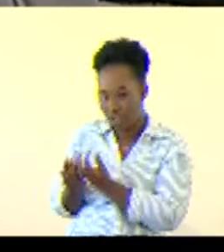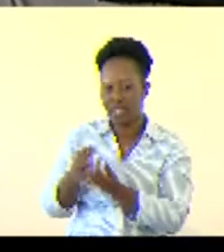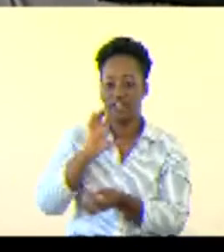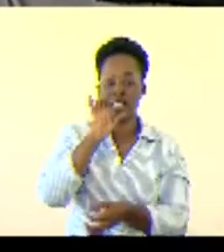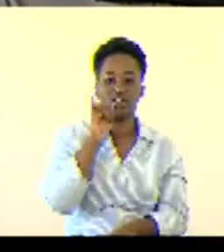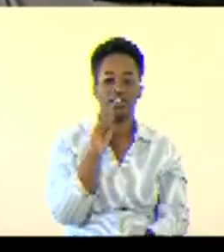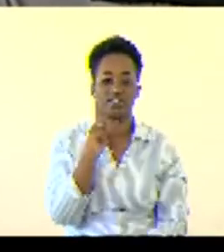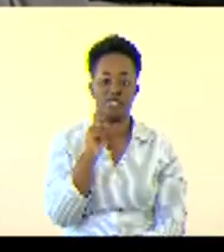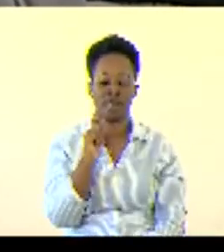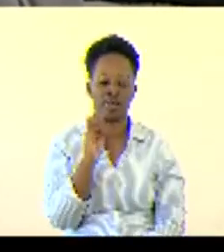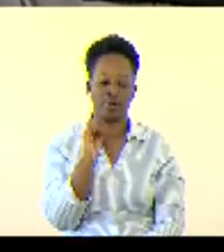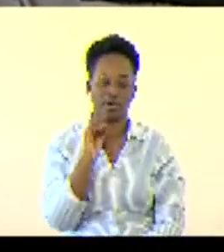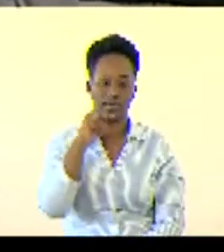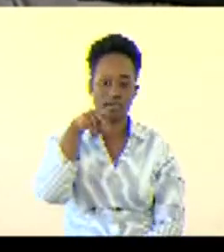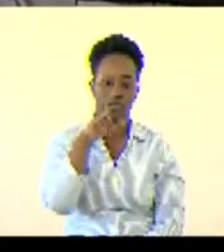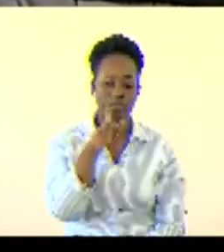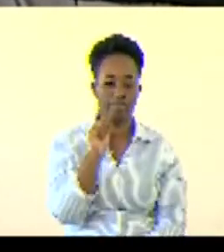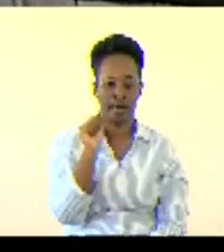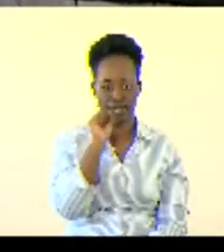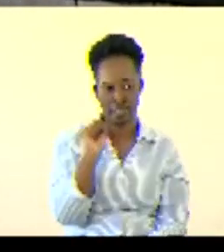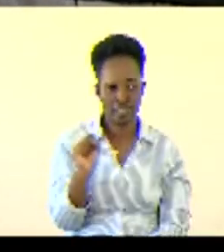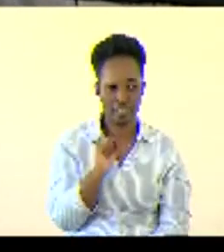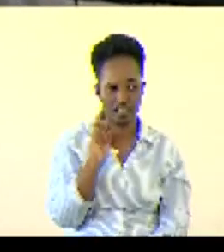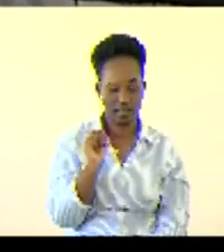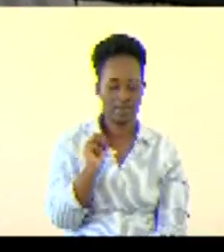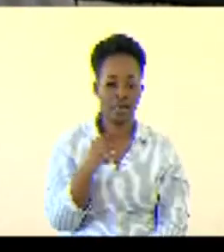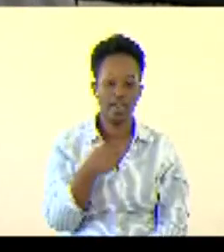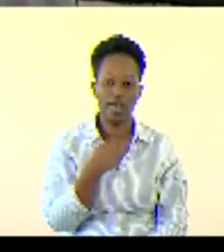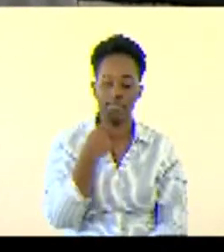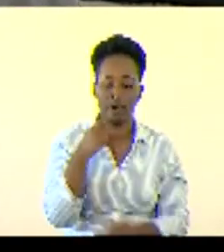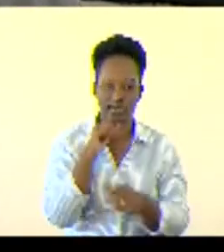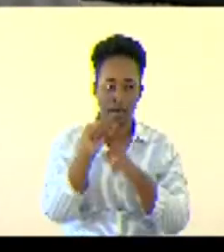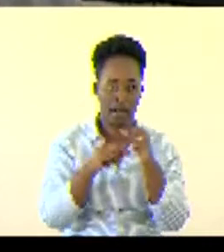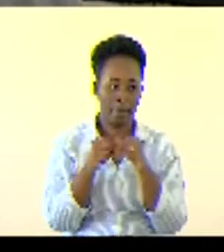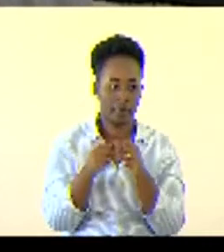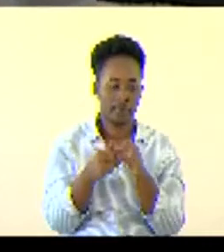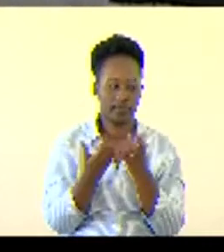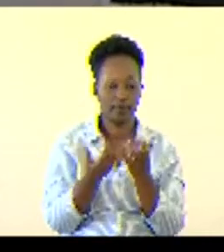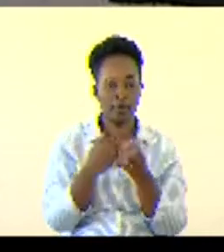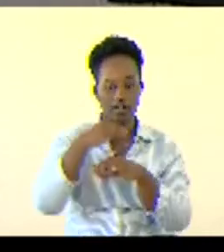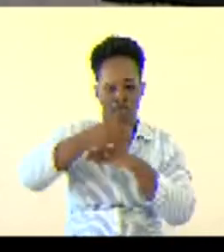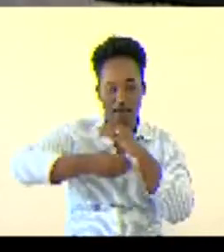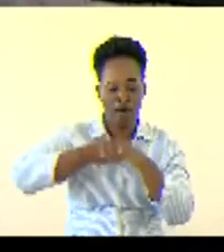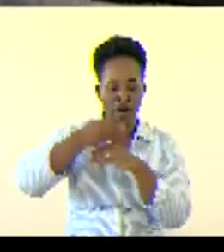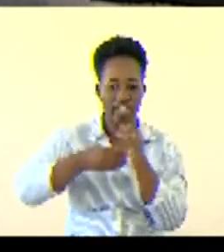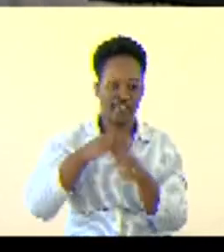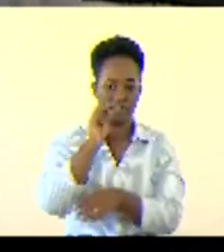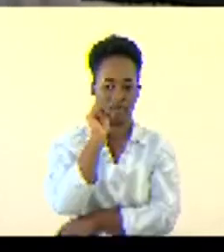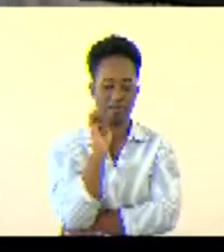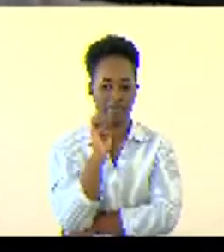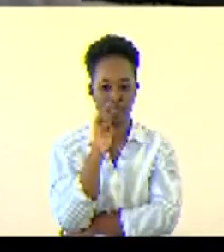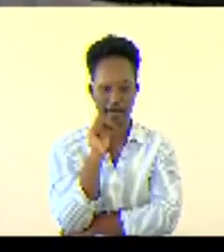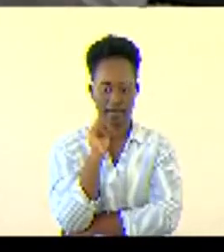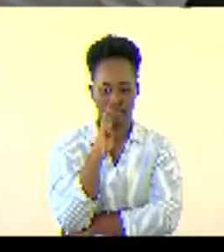is the membrane folds, and after making that one, I mentioned about what you call folding of the membrane. And the substance is going to be